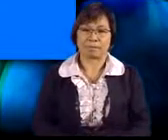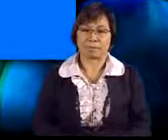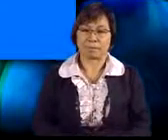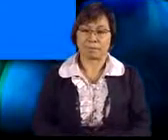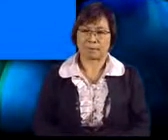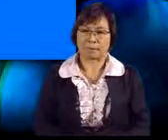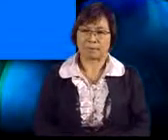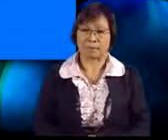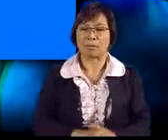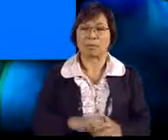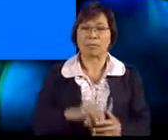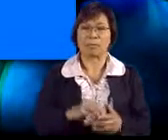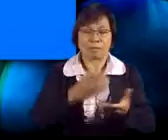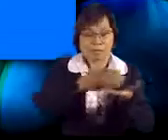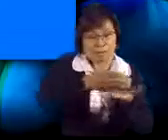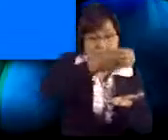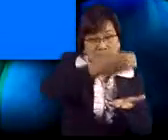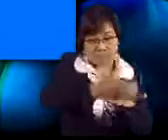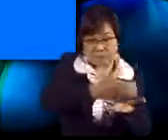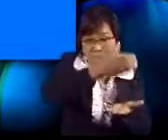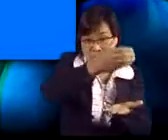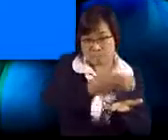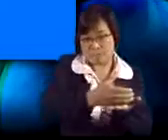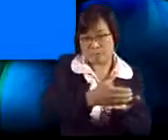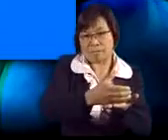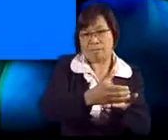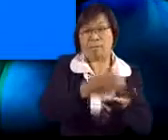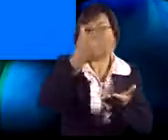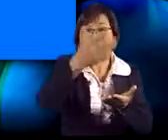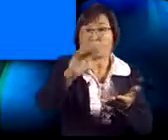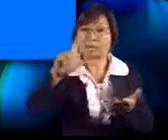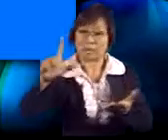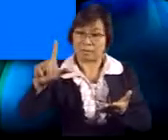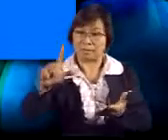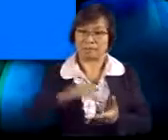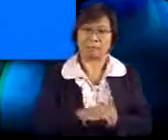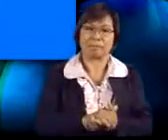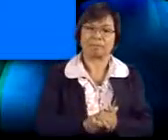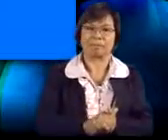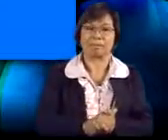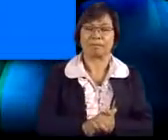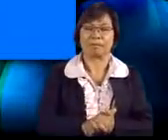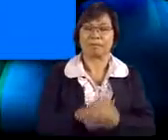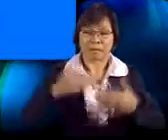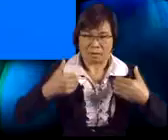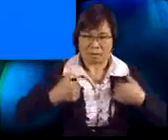The capacity of a beaker is 15 liters. There